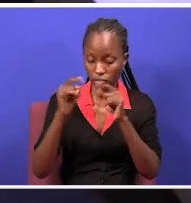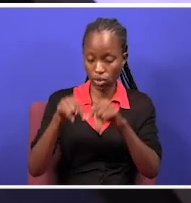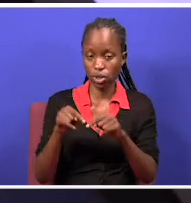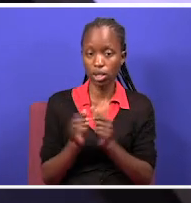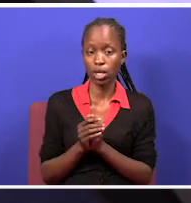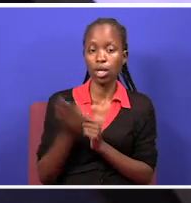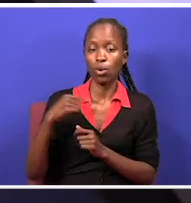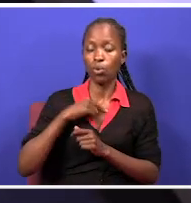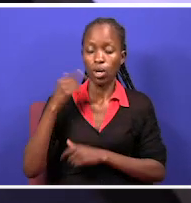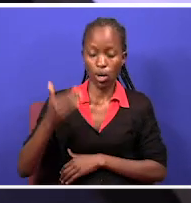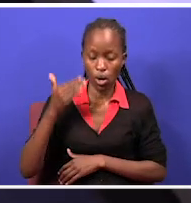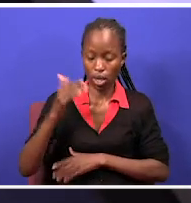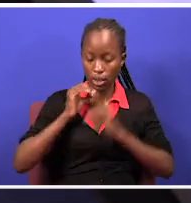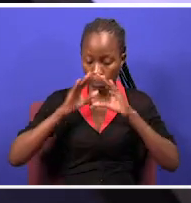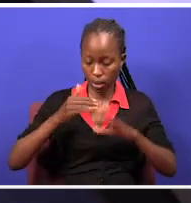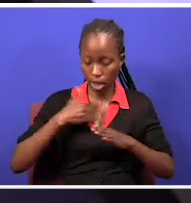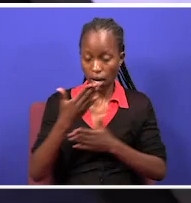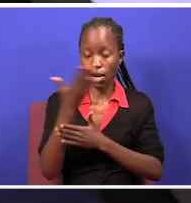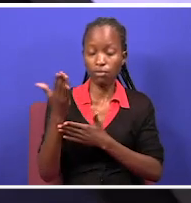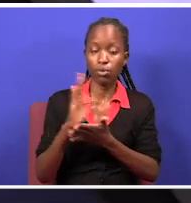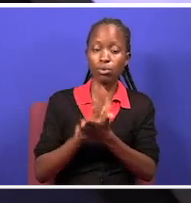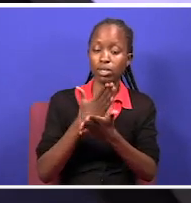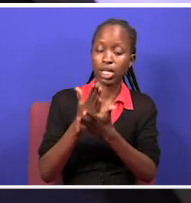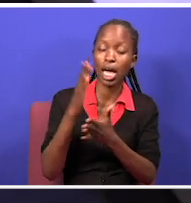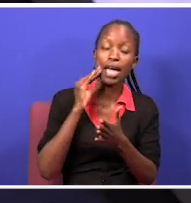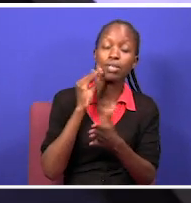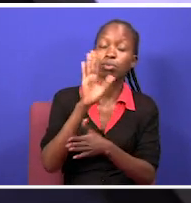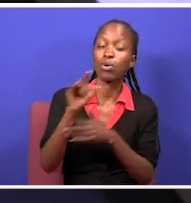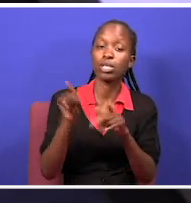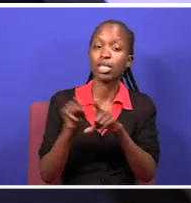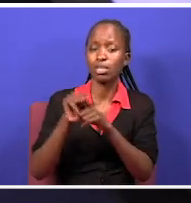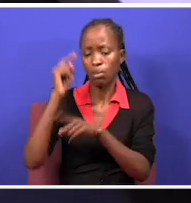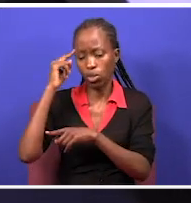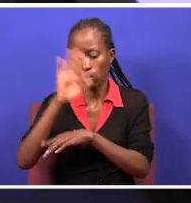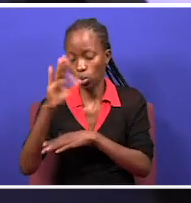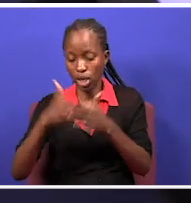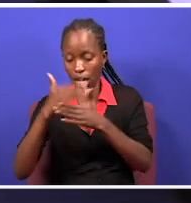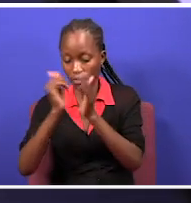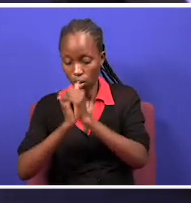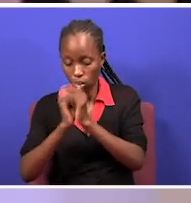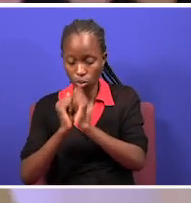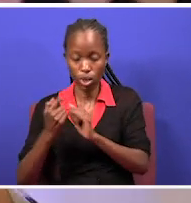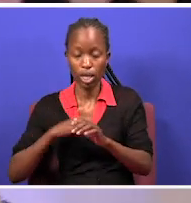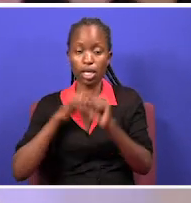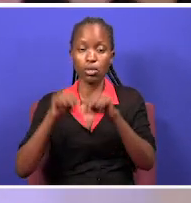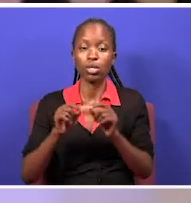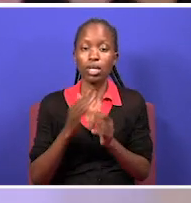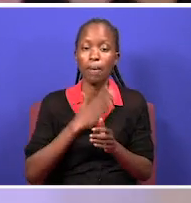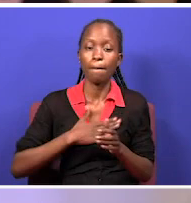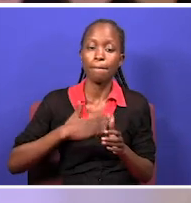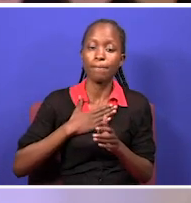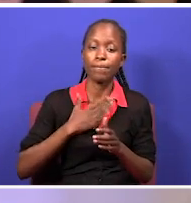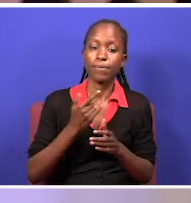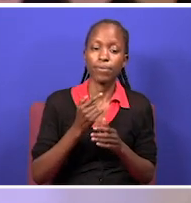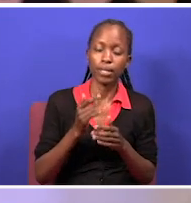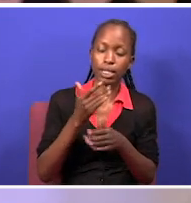are always blessed to have you share your experience and your thoughts after worshiping with us today. Please share the